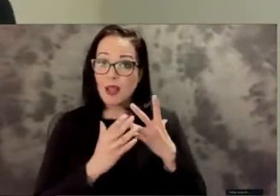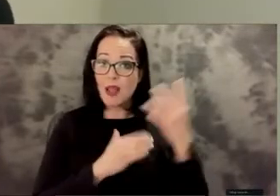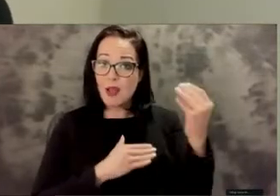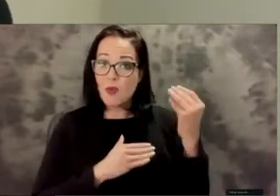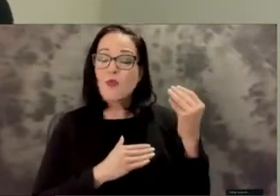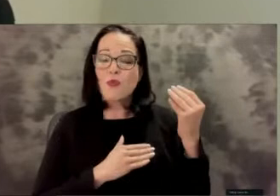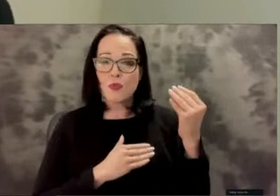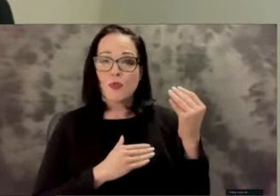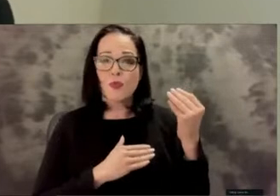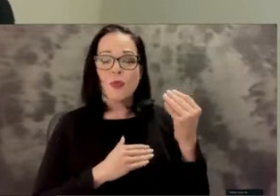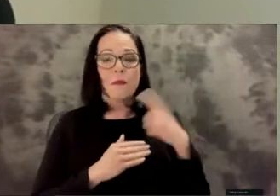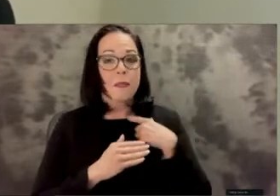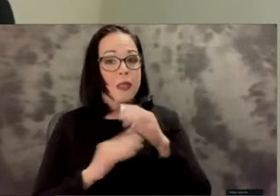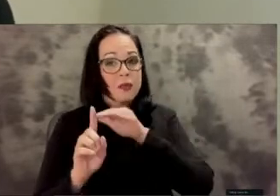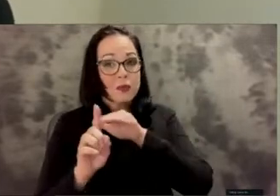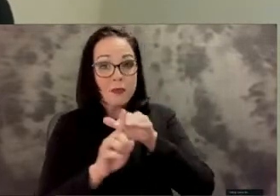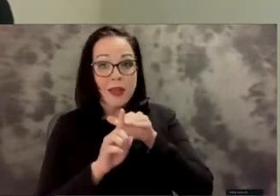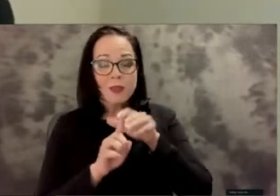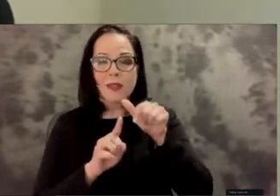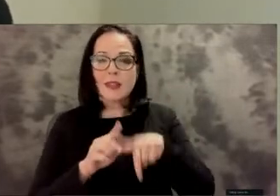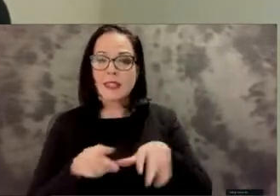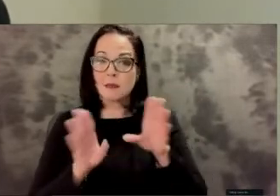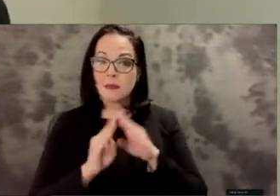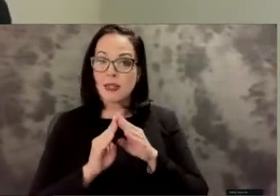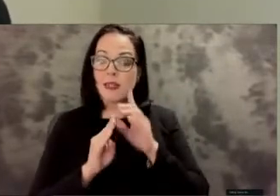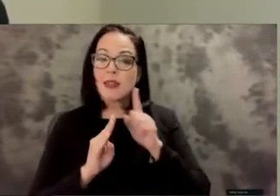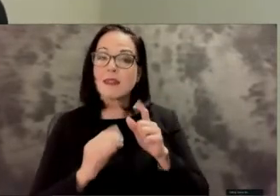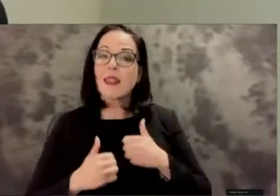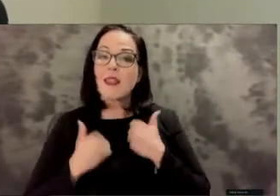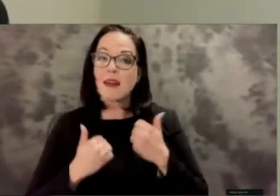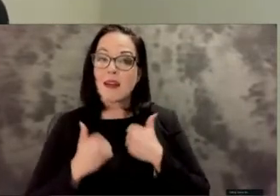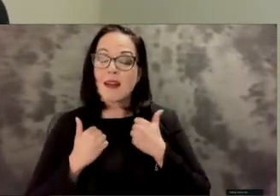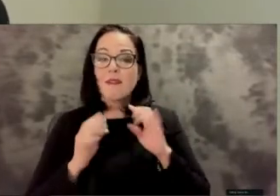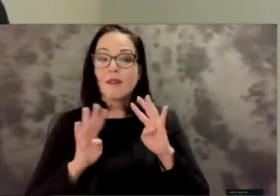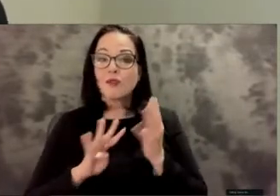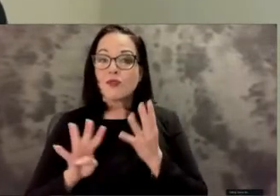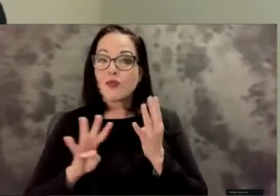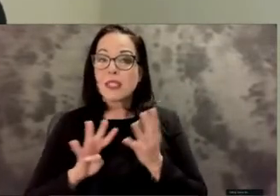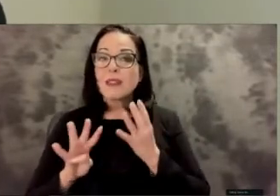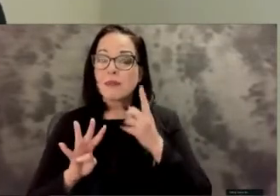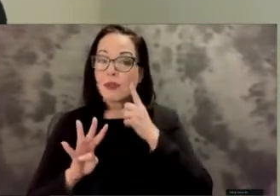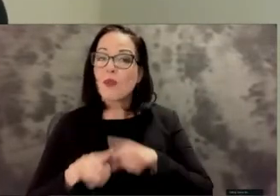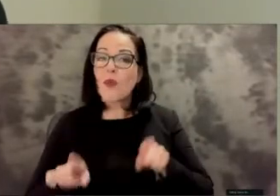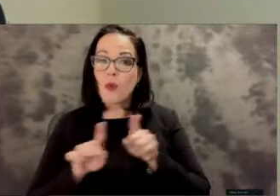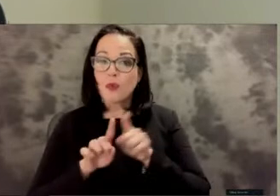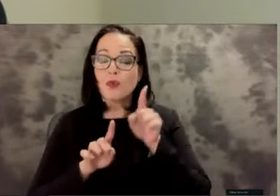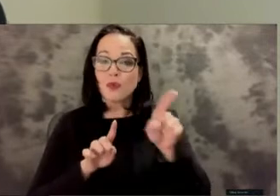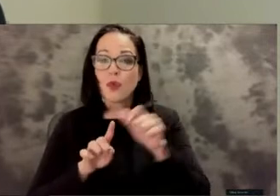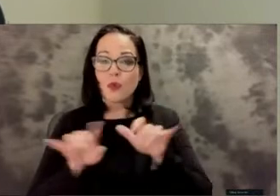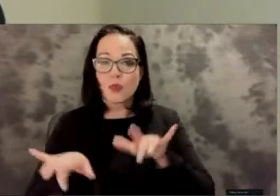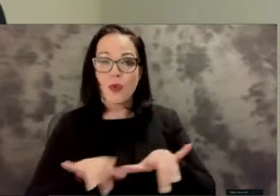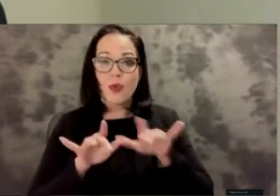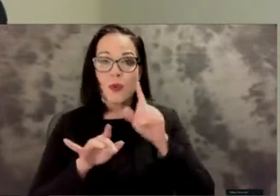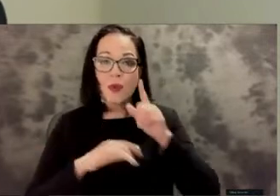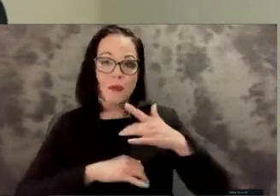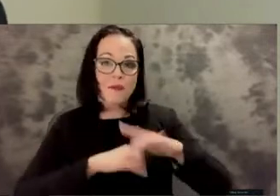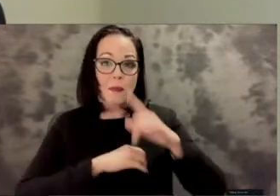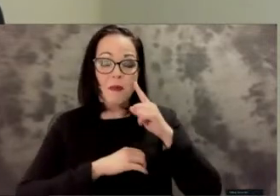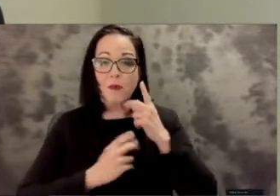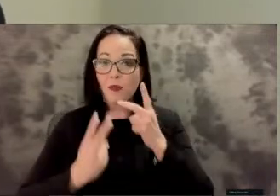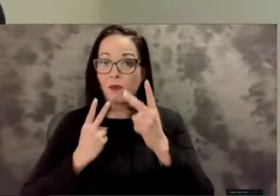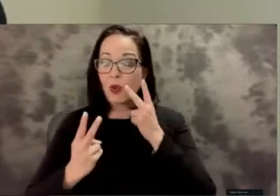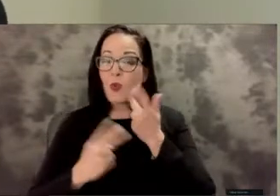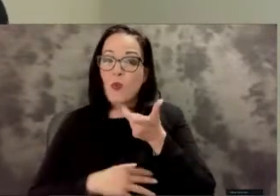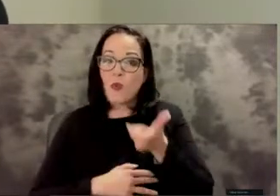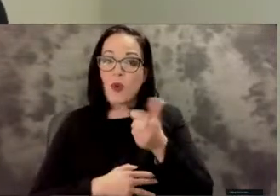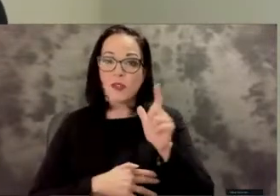a reminder, this meeting is being live streamed and recorded and will be available for viewing at a later